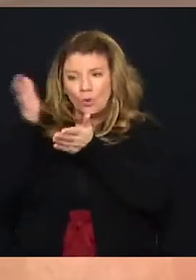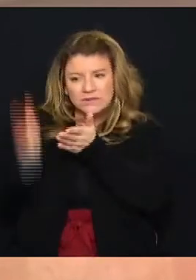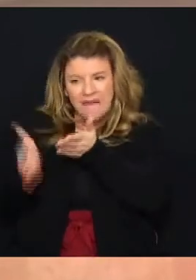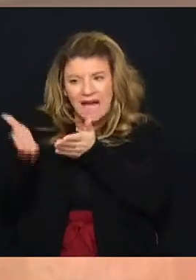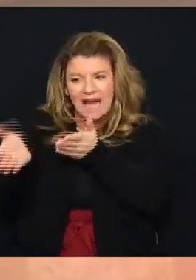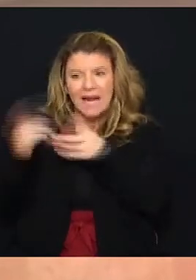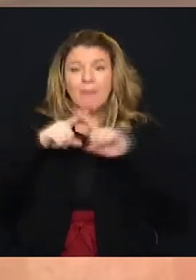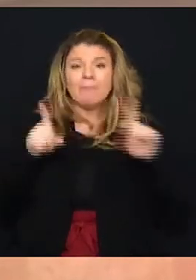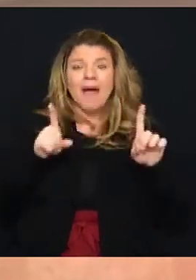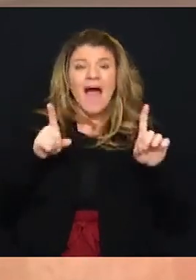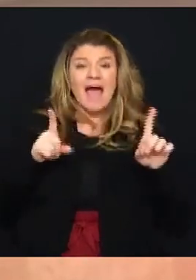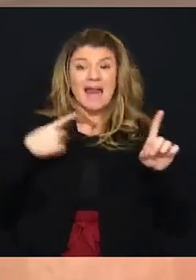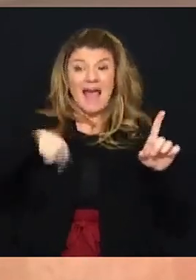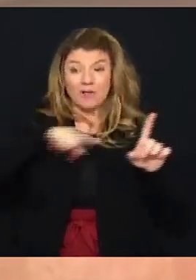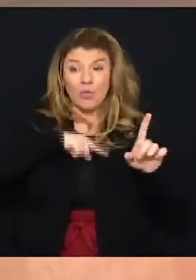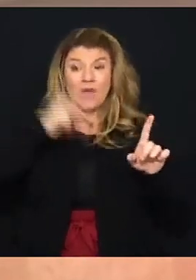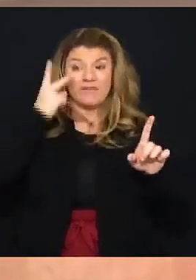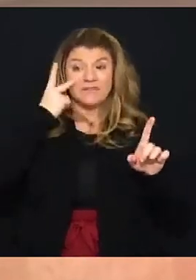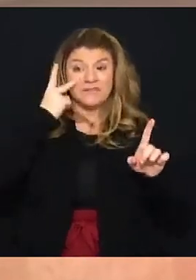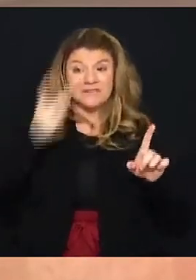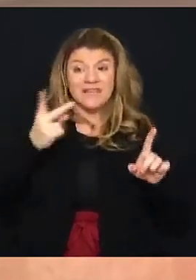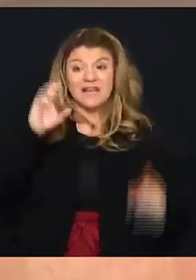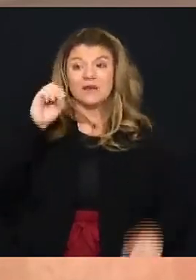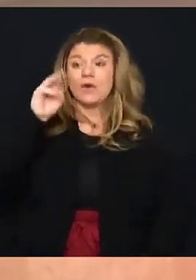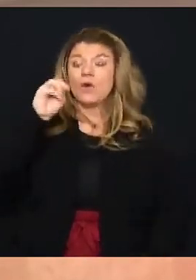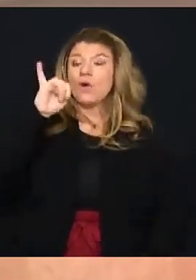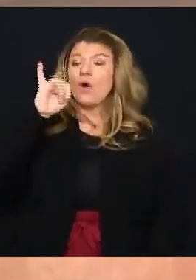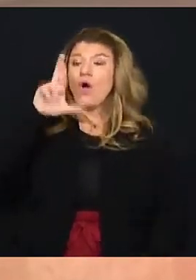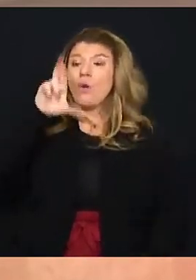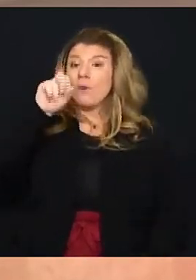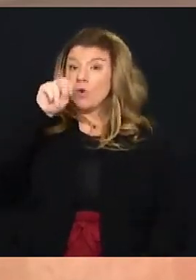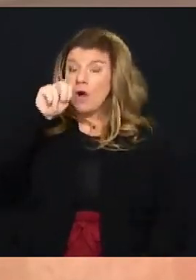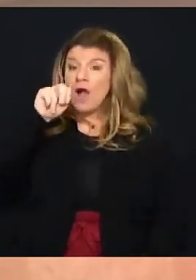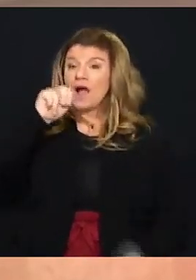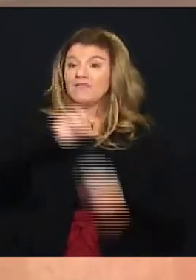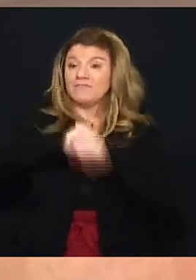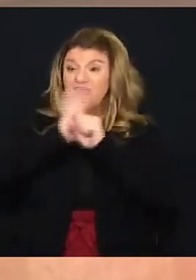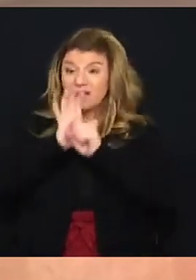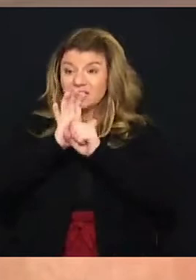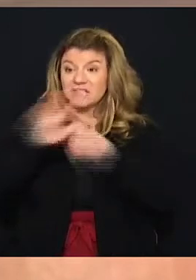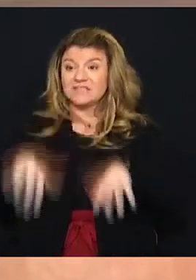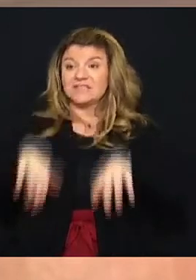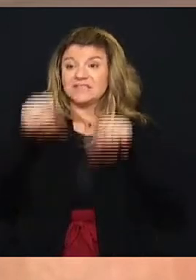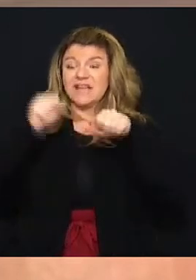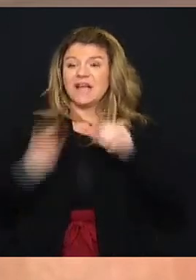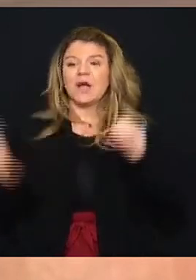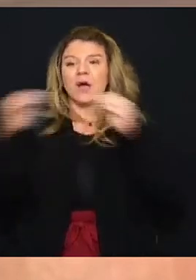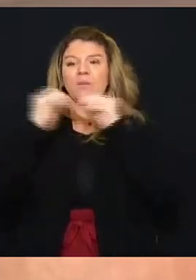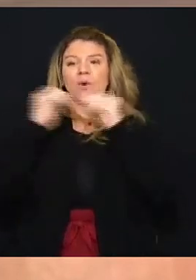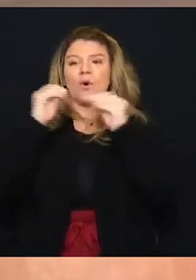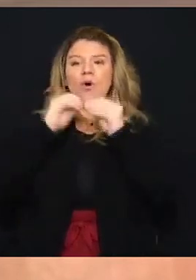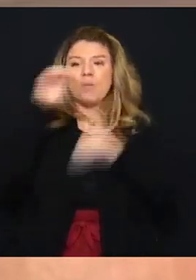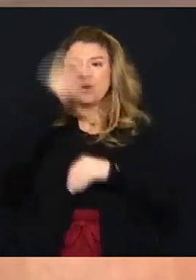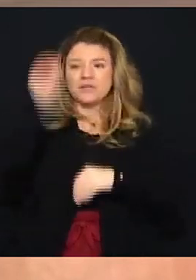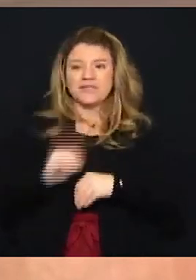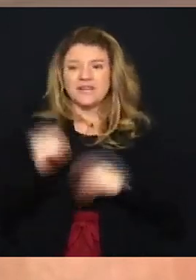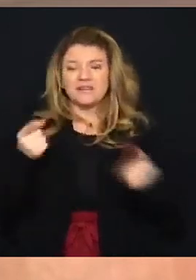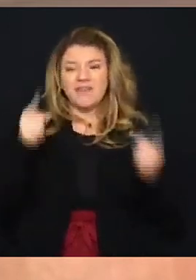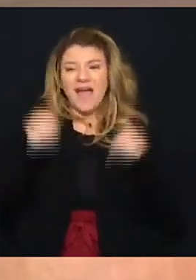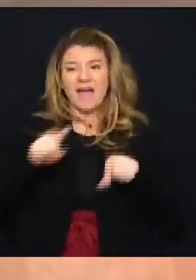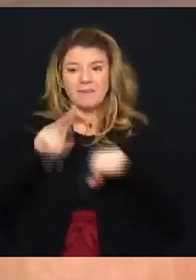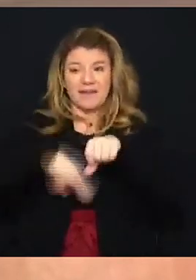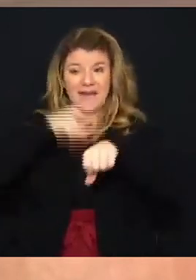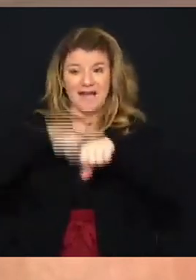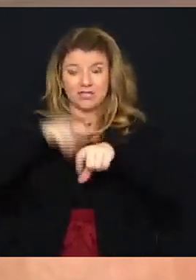But as we see the Omicron variant take greater percentage of cases